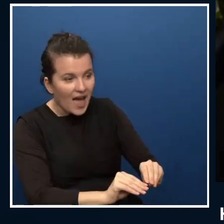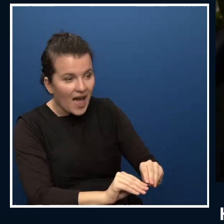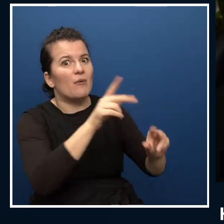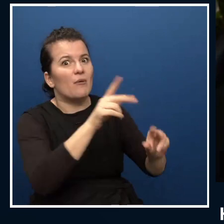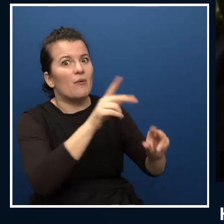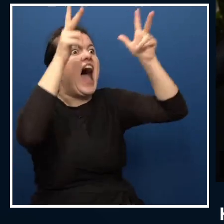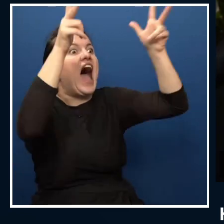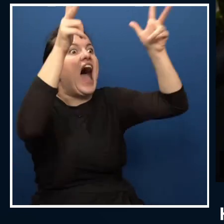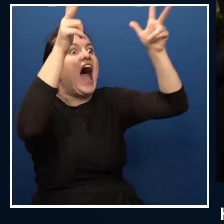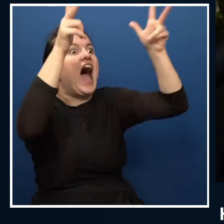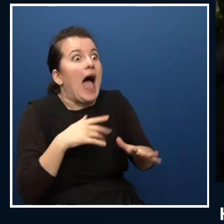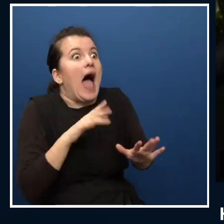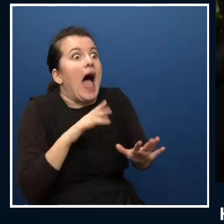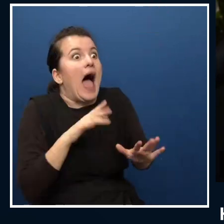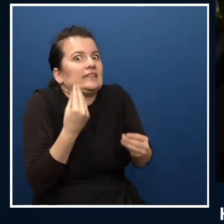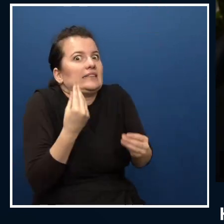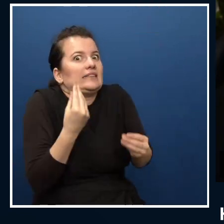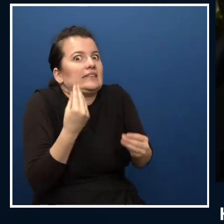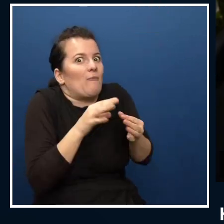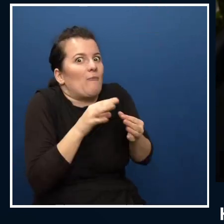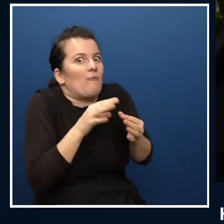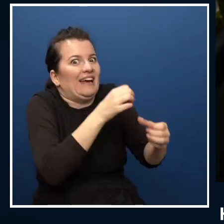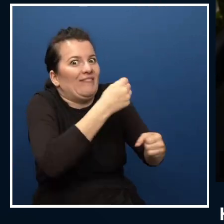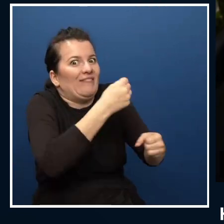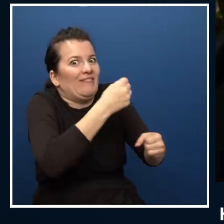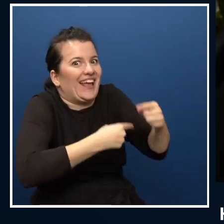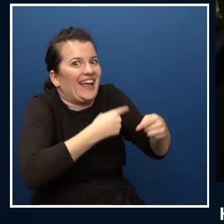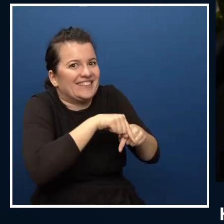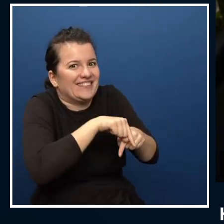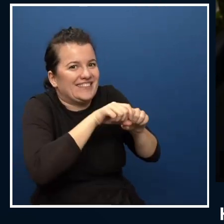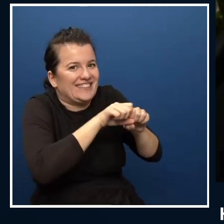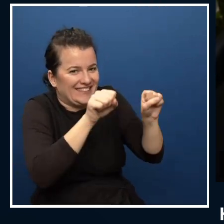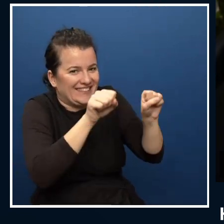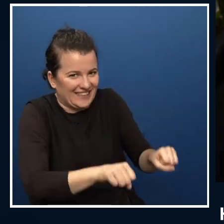I got the whole thing set up. I moved Hanselman.com,